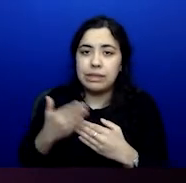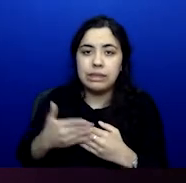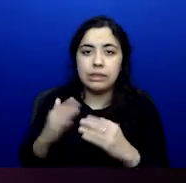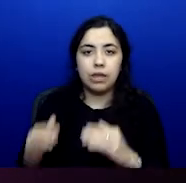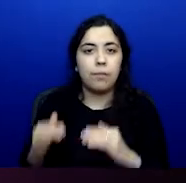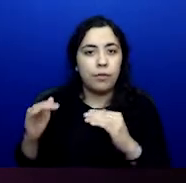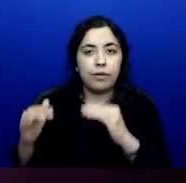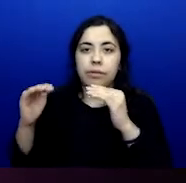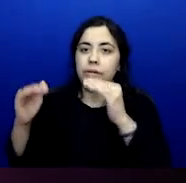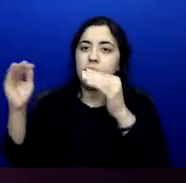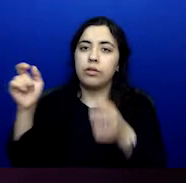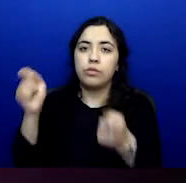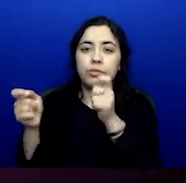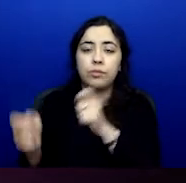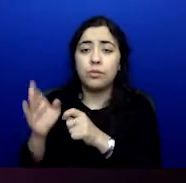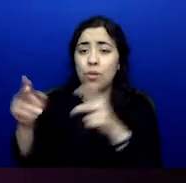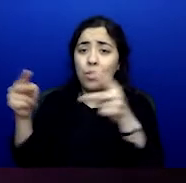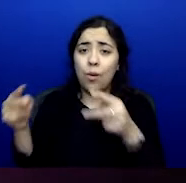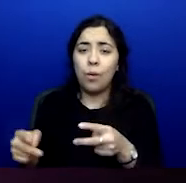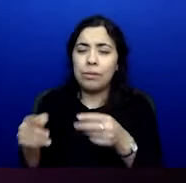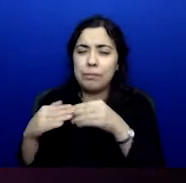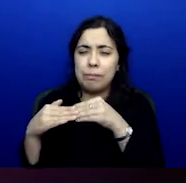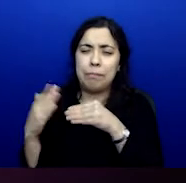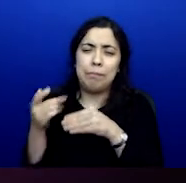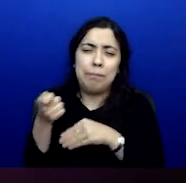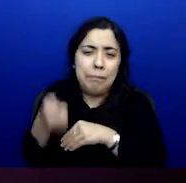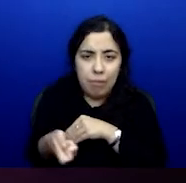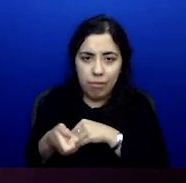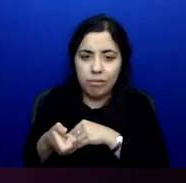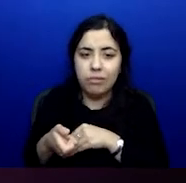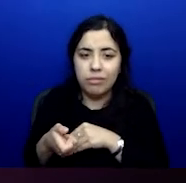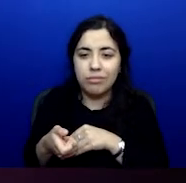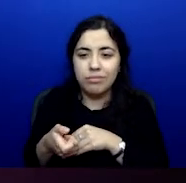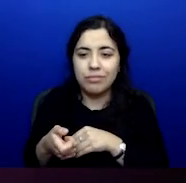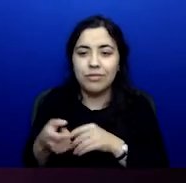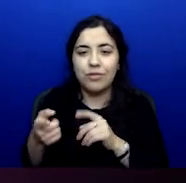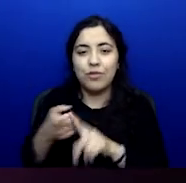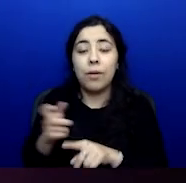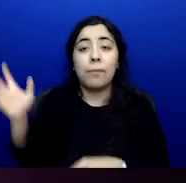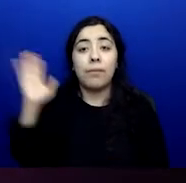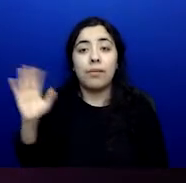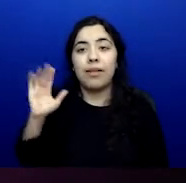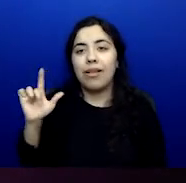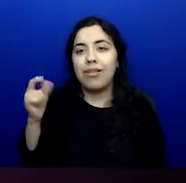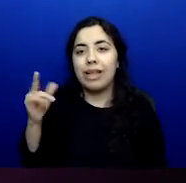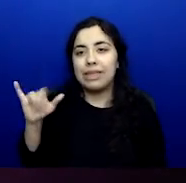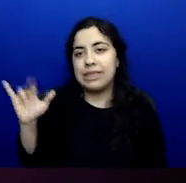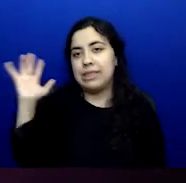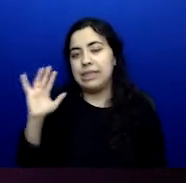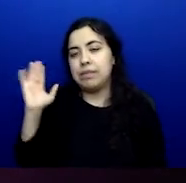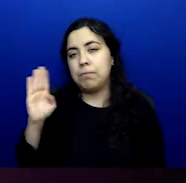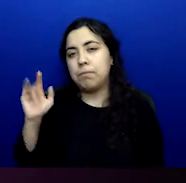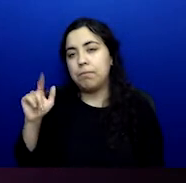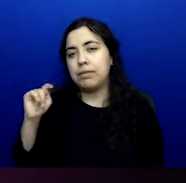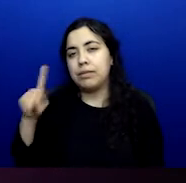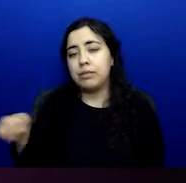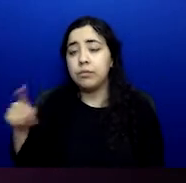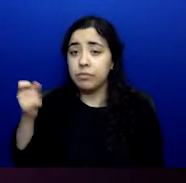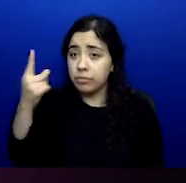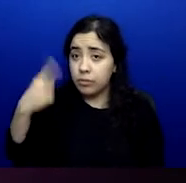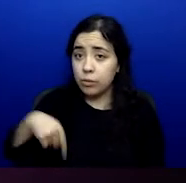because the actual changes to your code are very minimal from legacy Blitz. Now, we are an open source